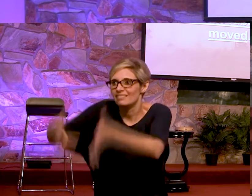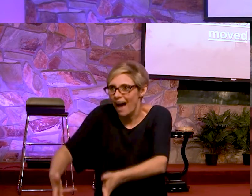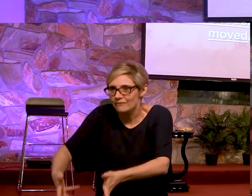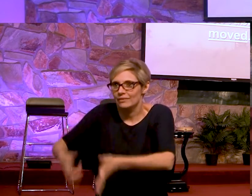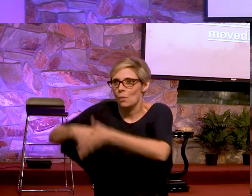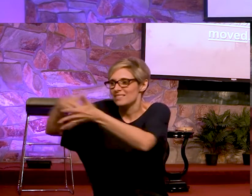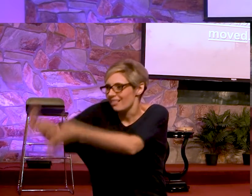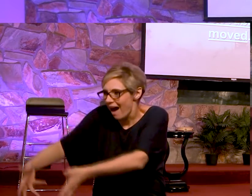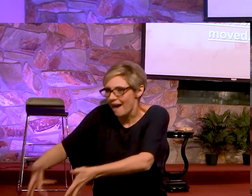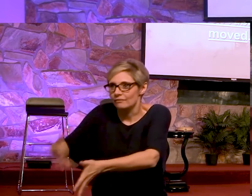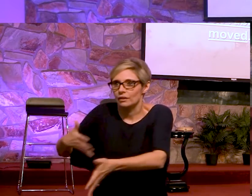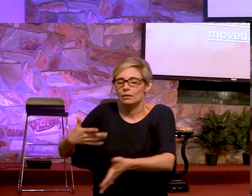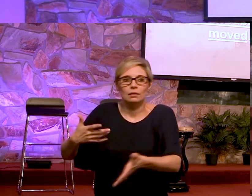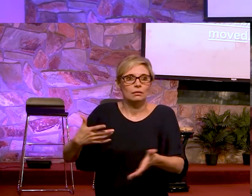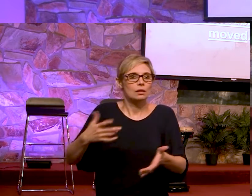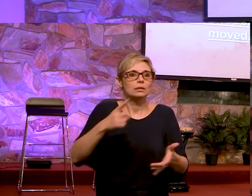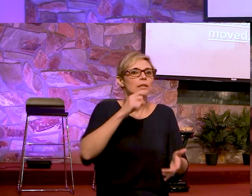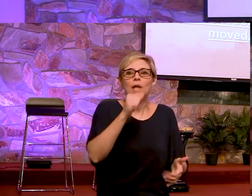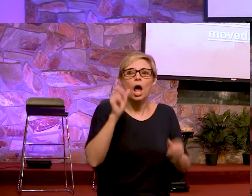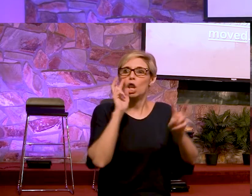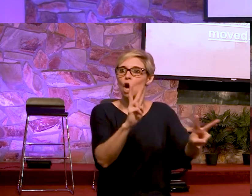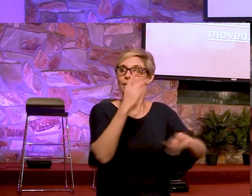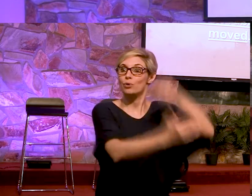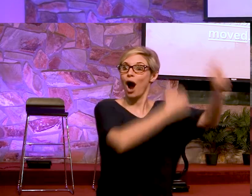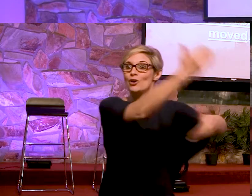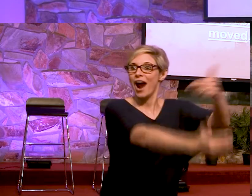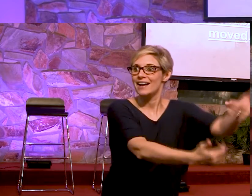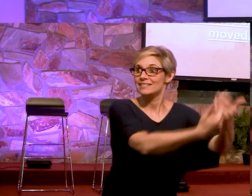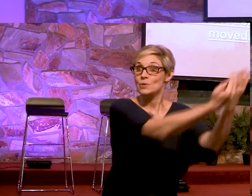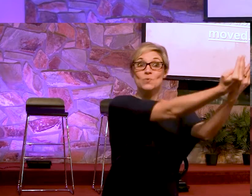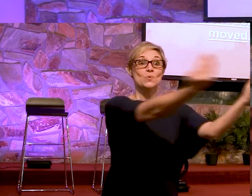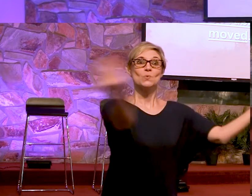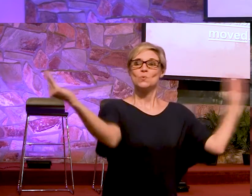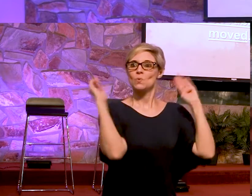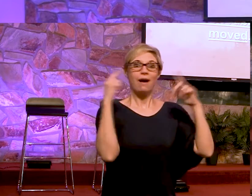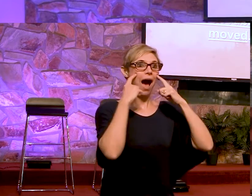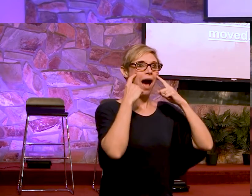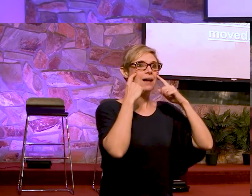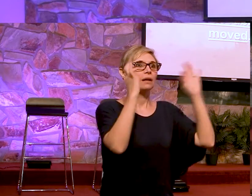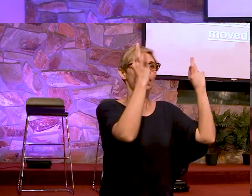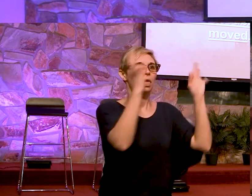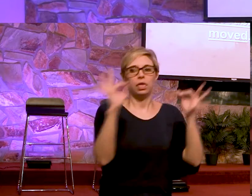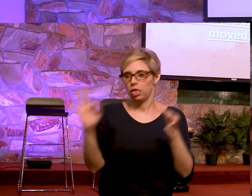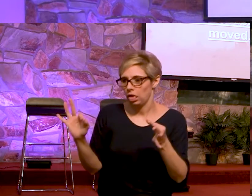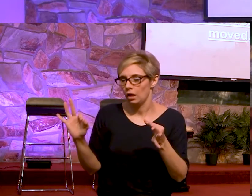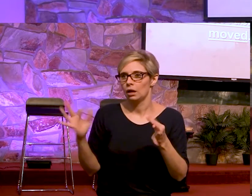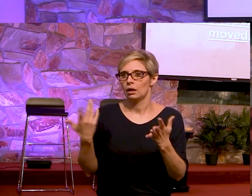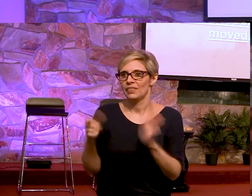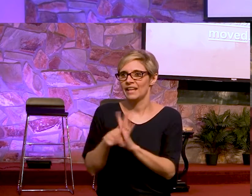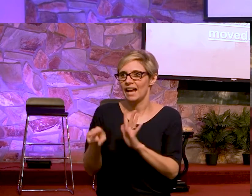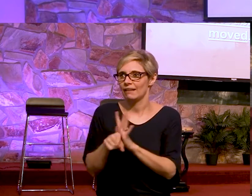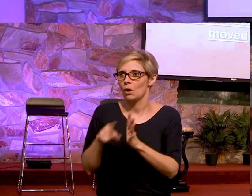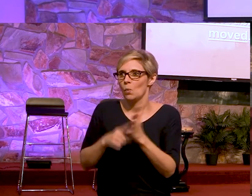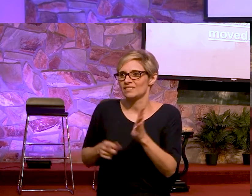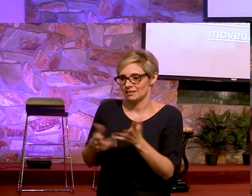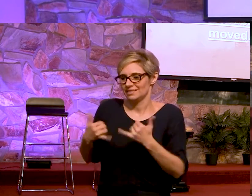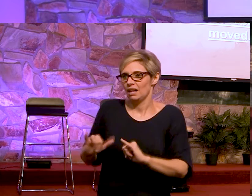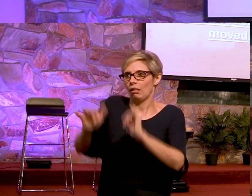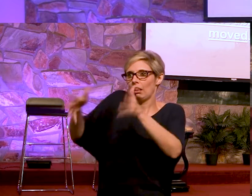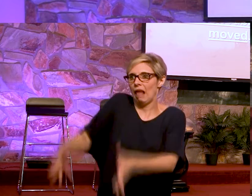come, their attention was focused on the stuff that's still